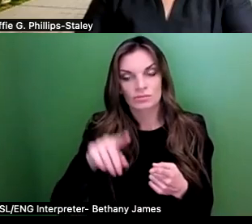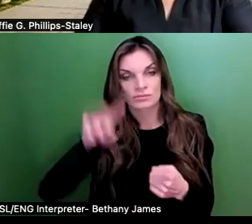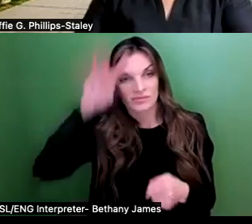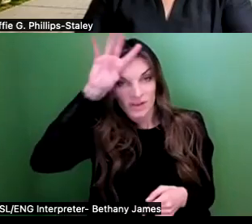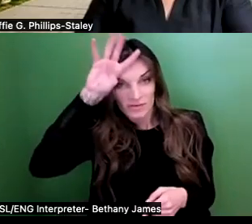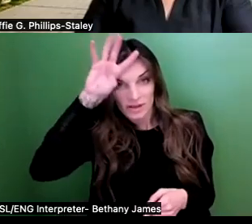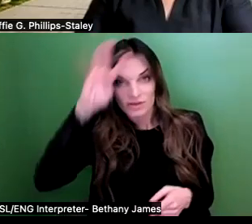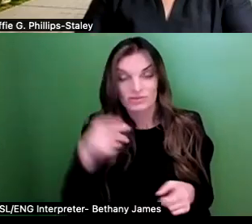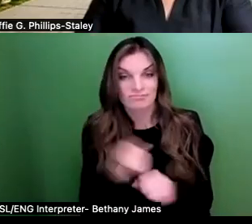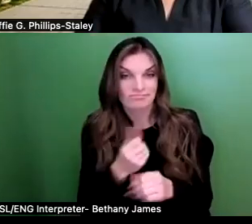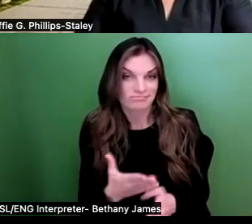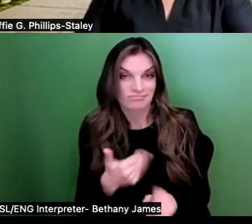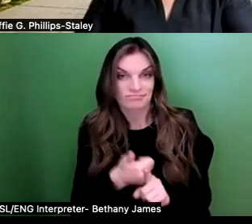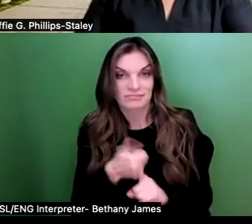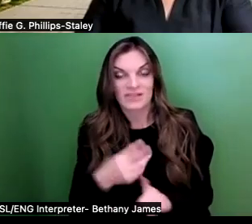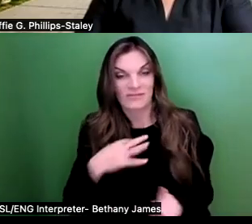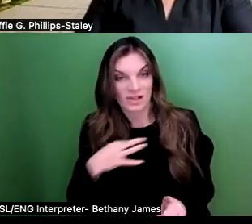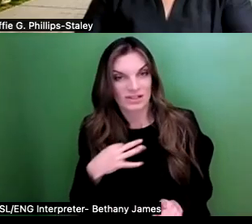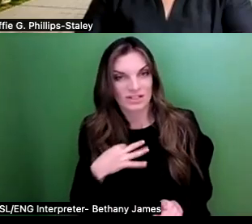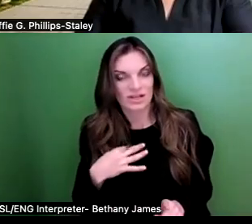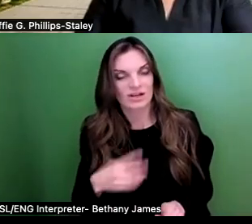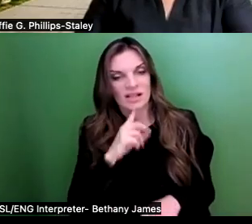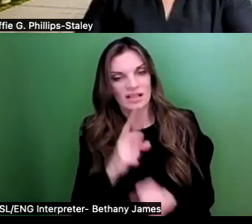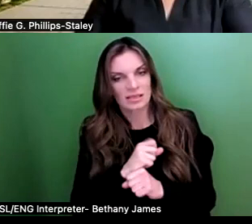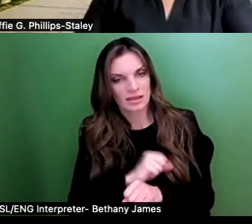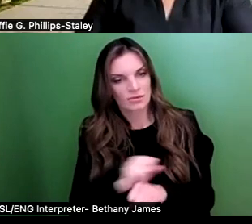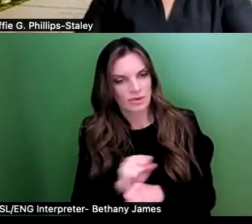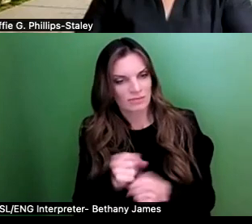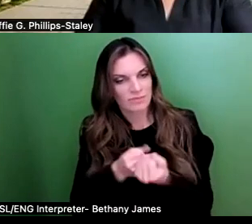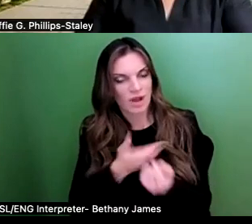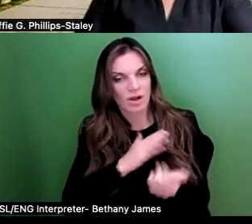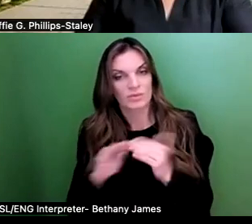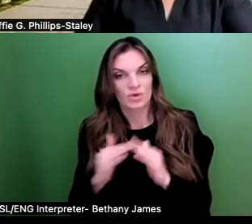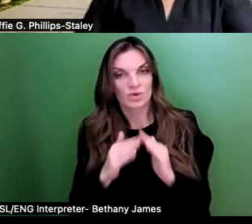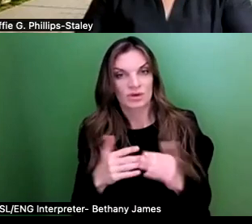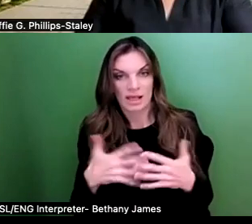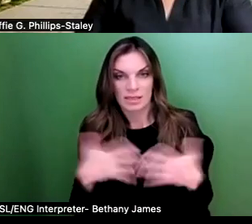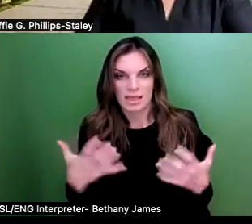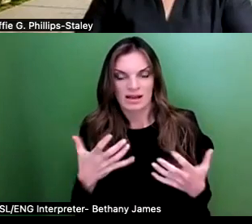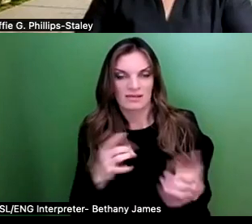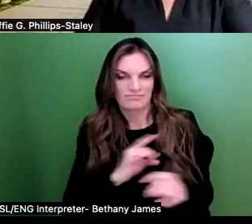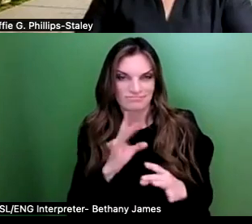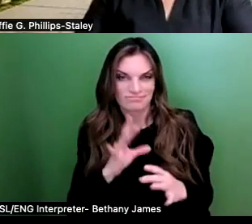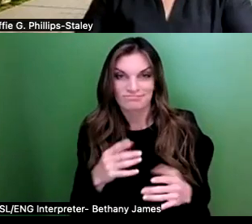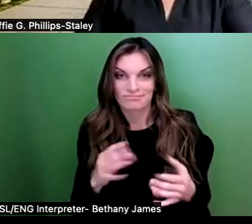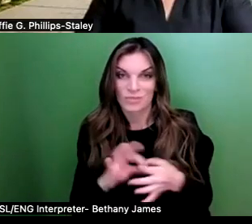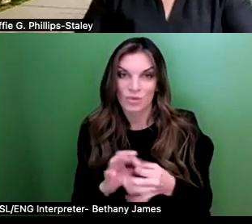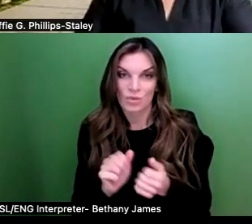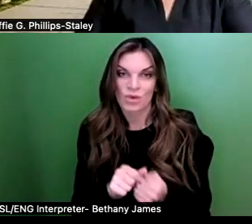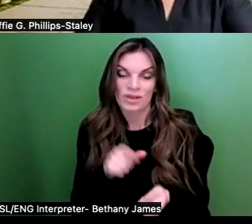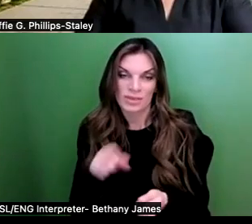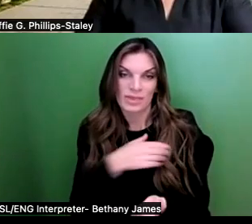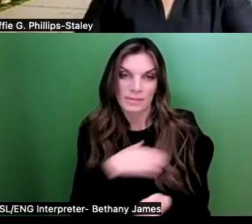firefighters in our village, that are volunteer, that are the lifeblood of our community, and that have had recently such a contentious relationship with Mayor Karen